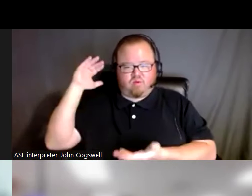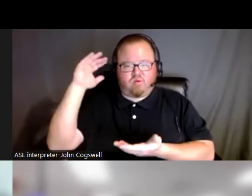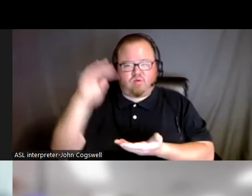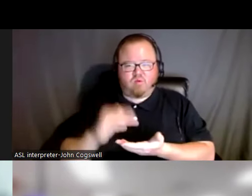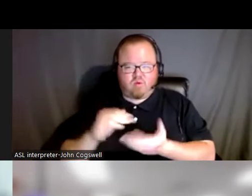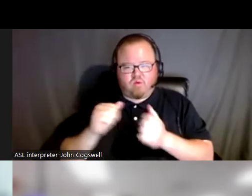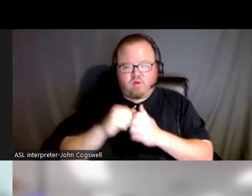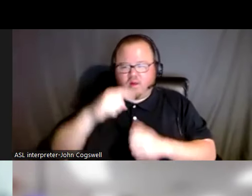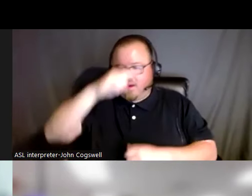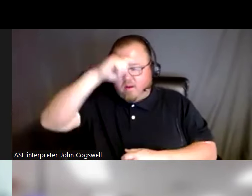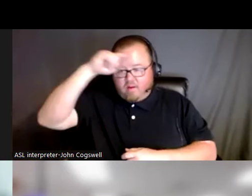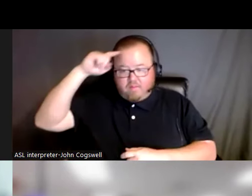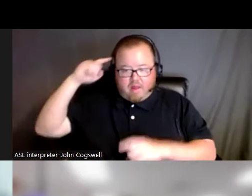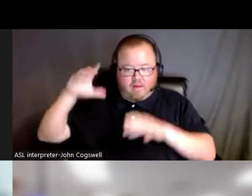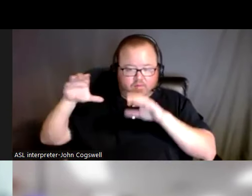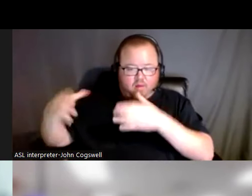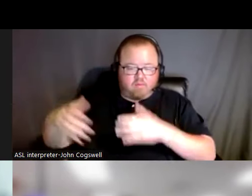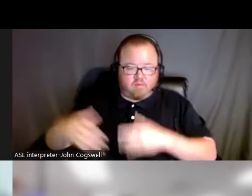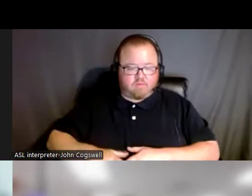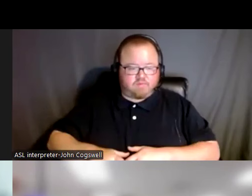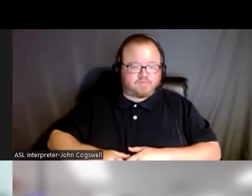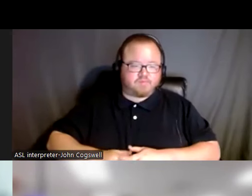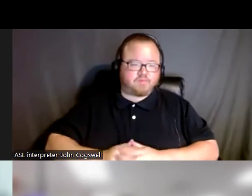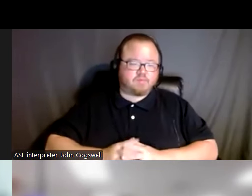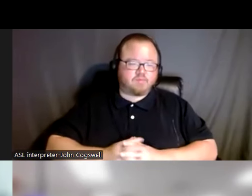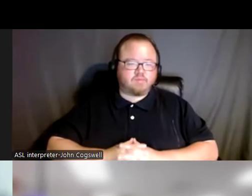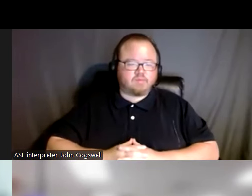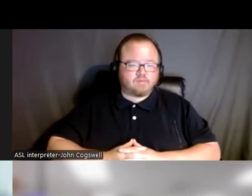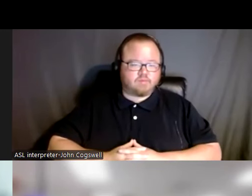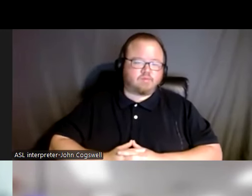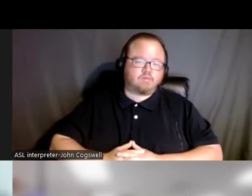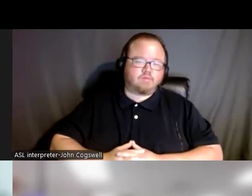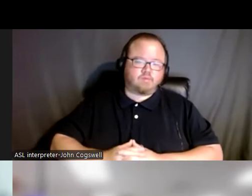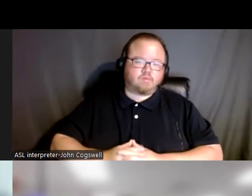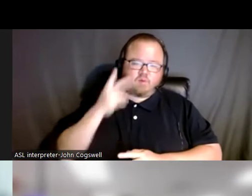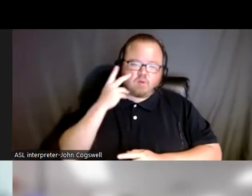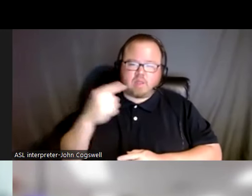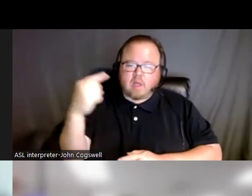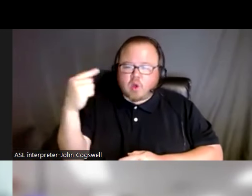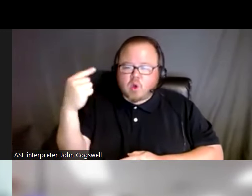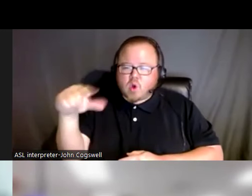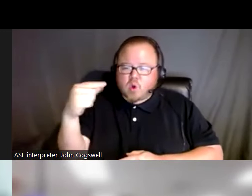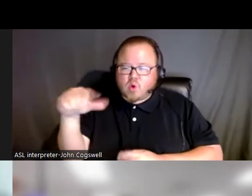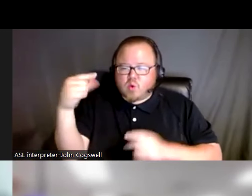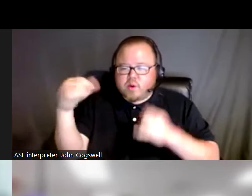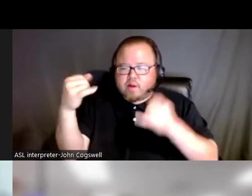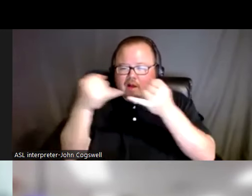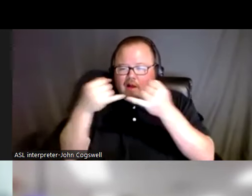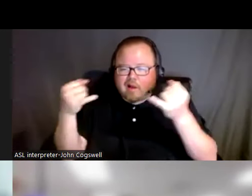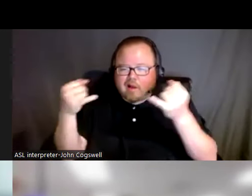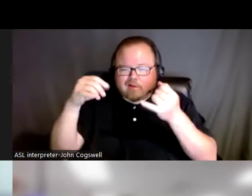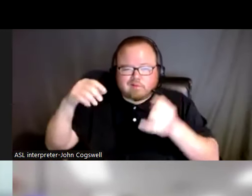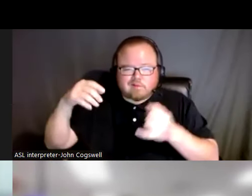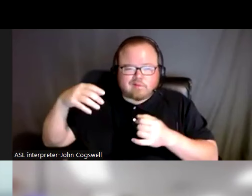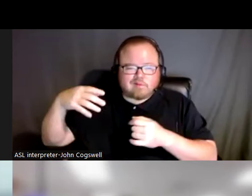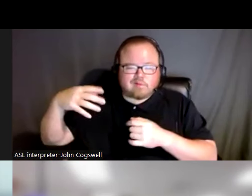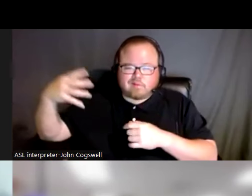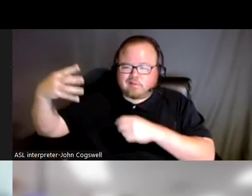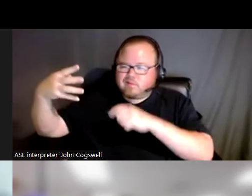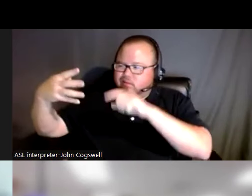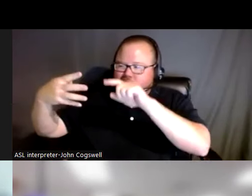Black population. So then if we're following the green line or the second to top